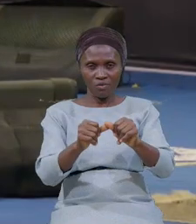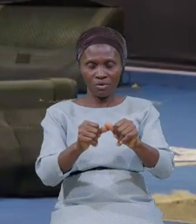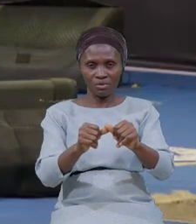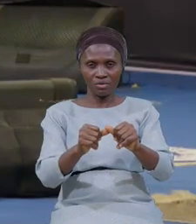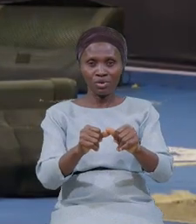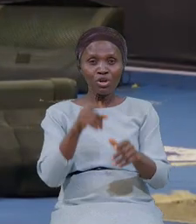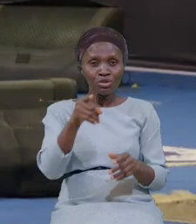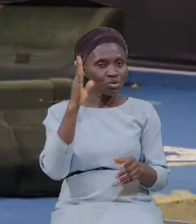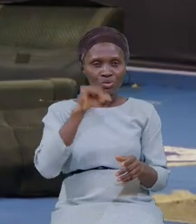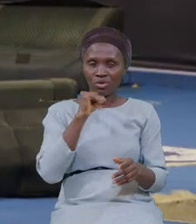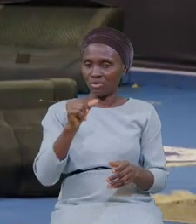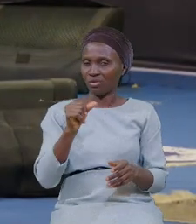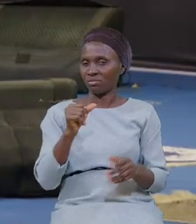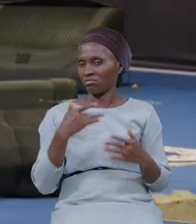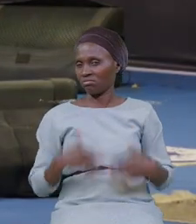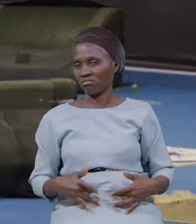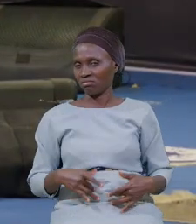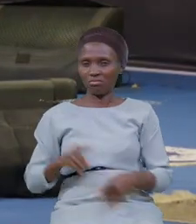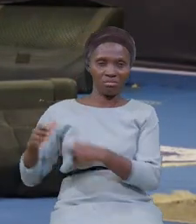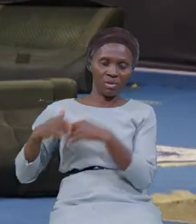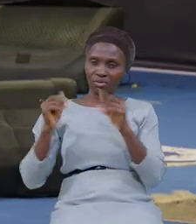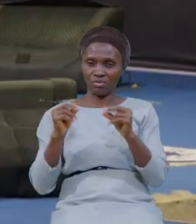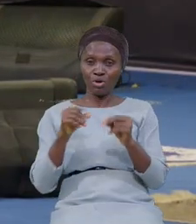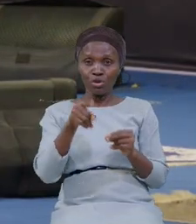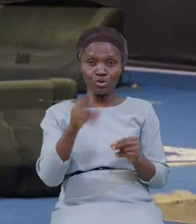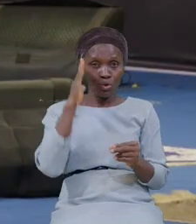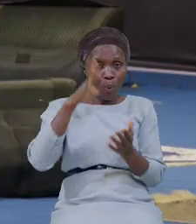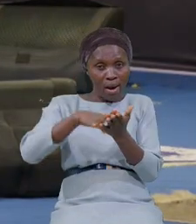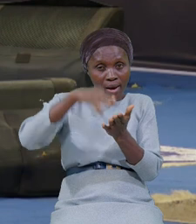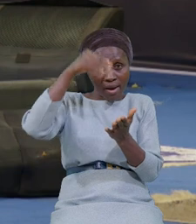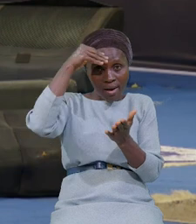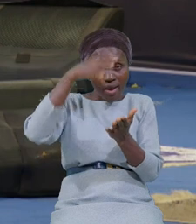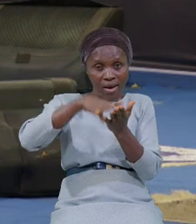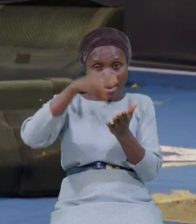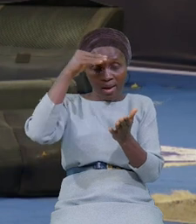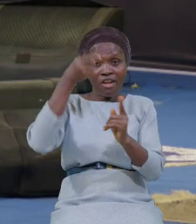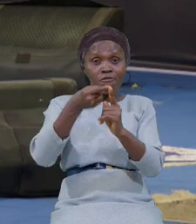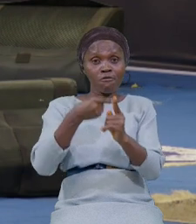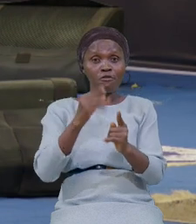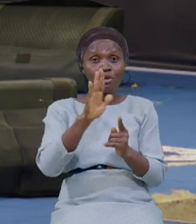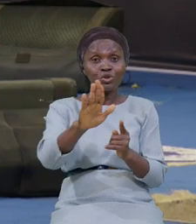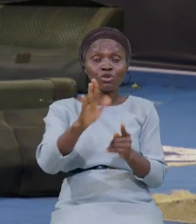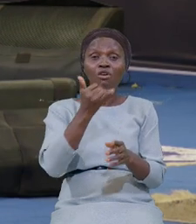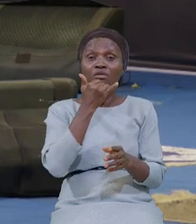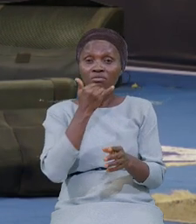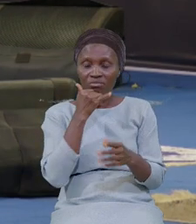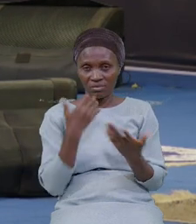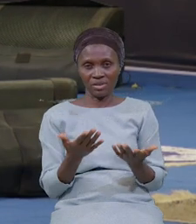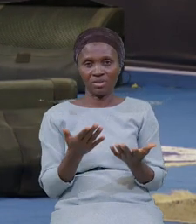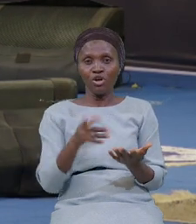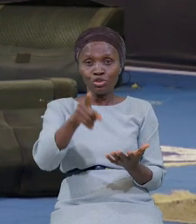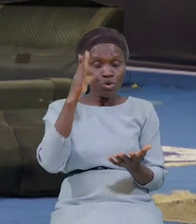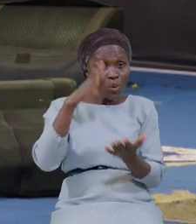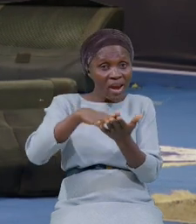from your mistakes. You learn from the things you try to do and you couldn't make it.